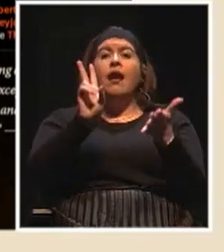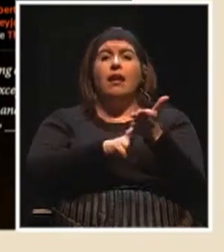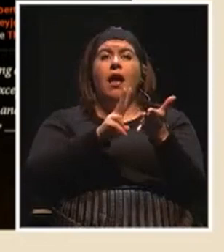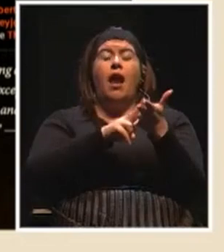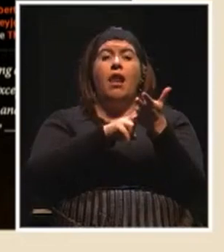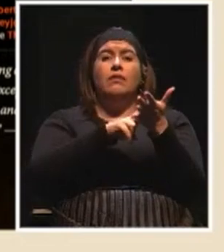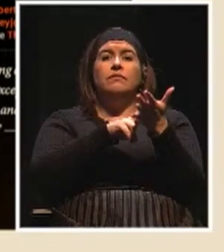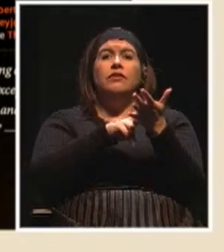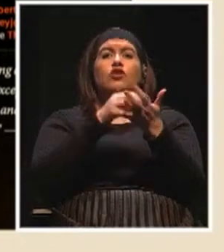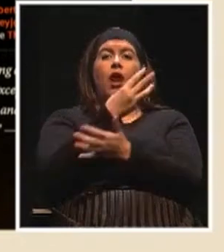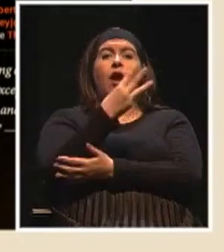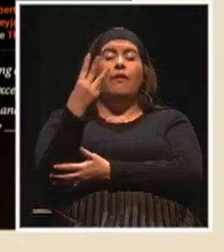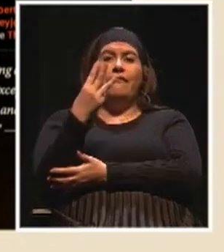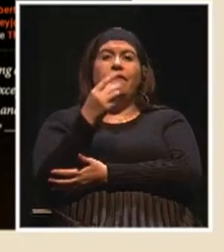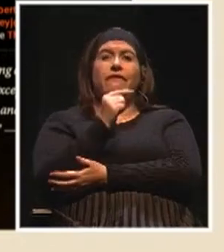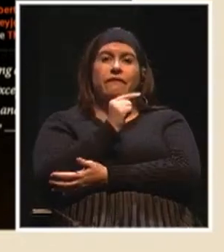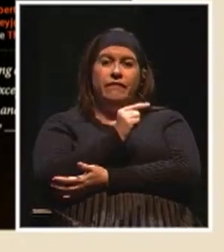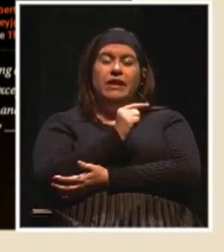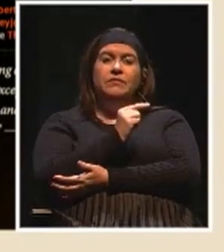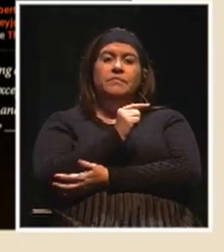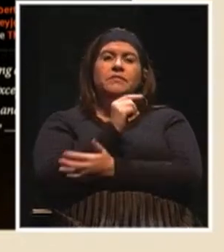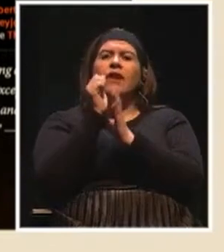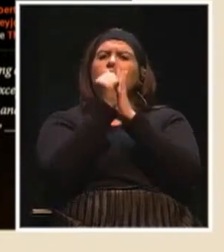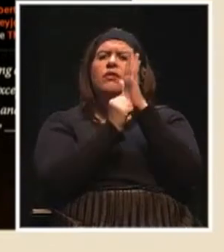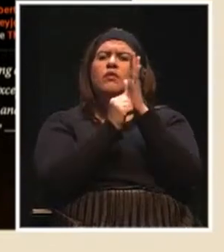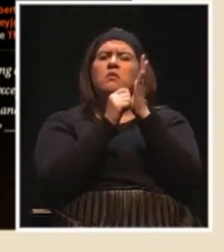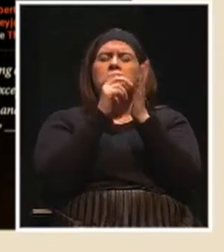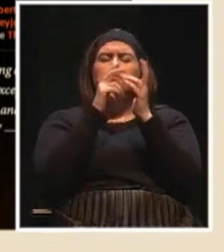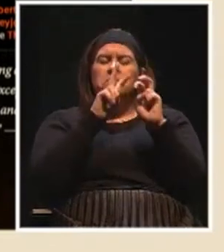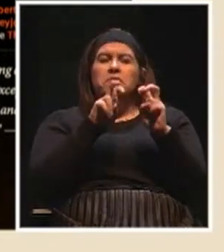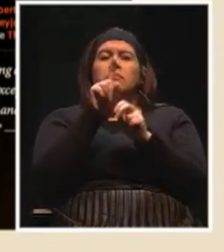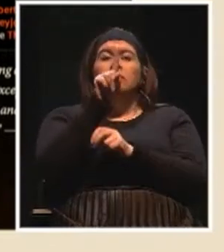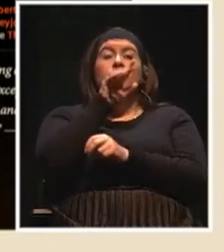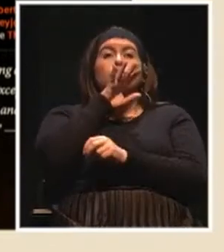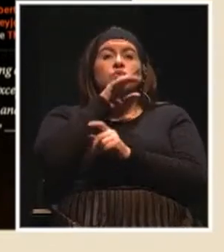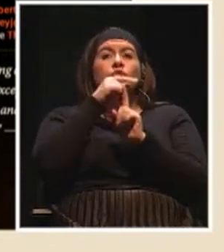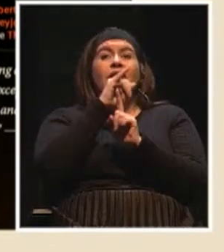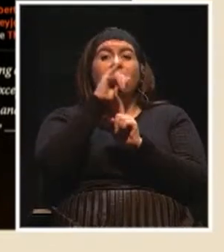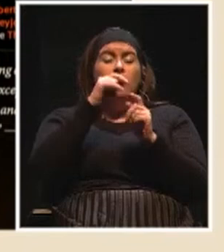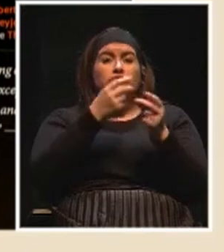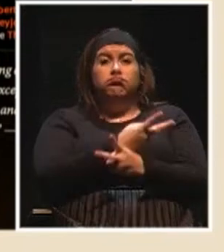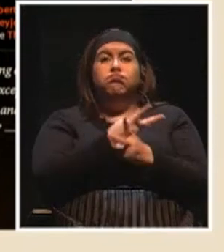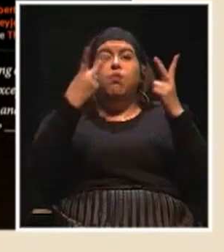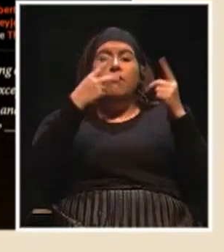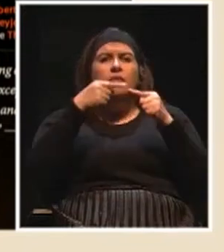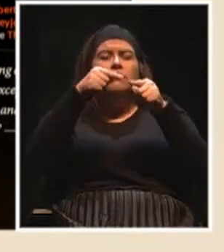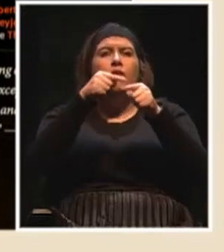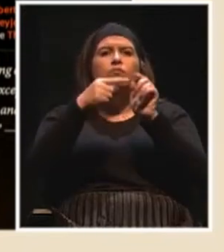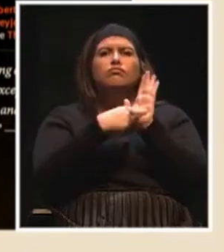an article where, at 1 minute after air on the East Coast, we pushed this live,